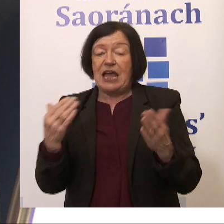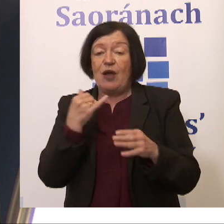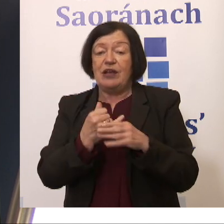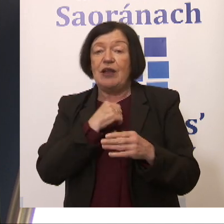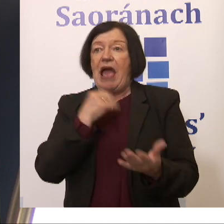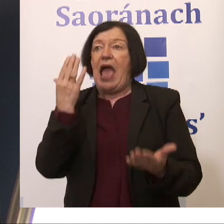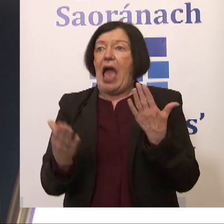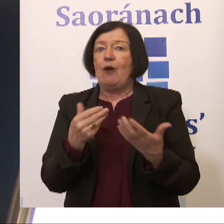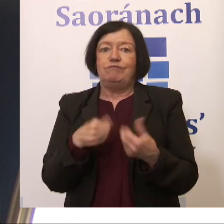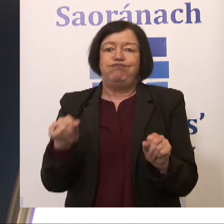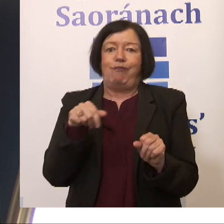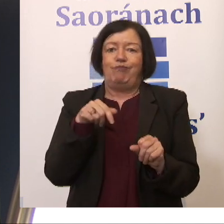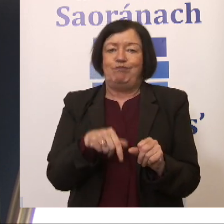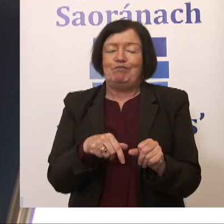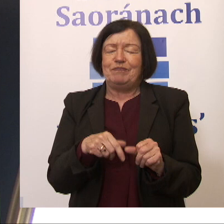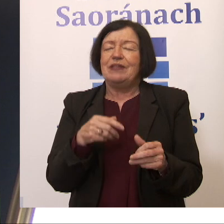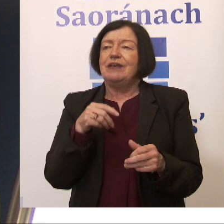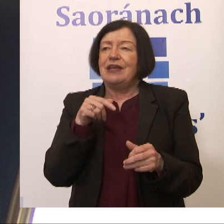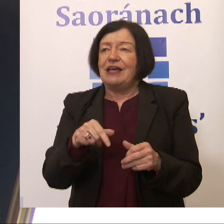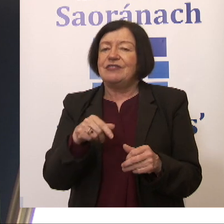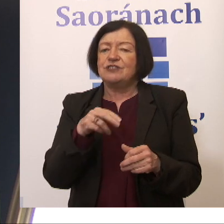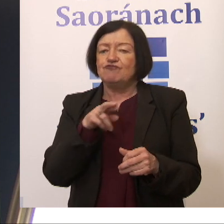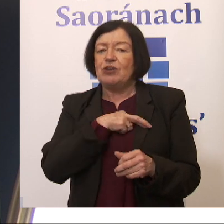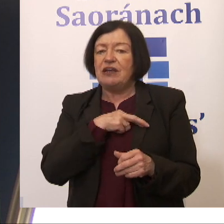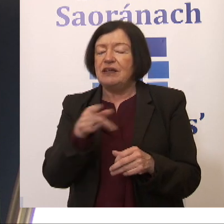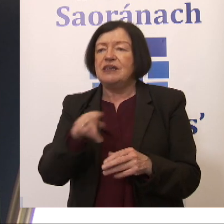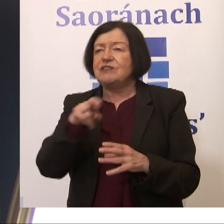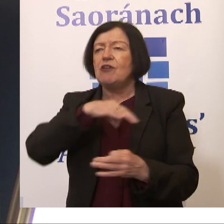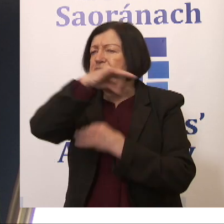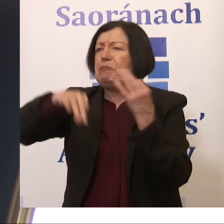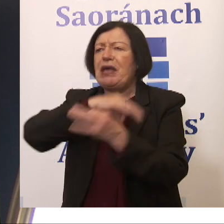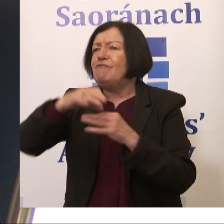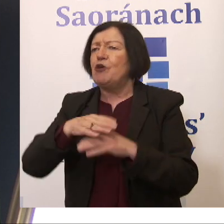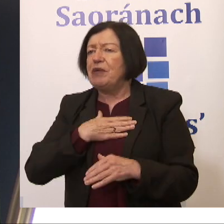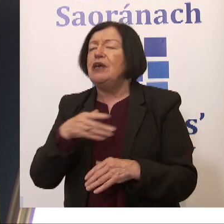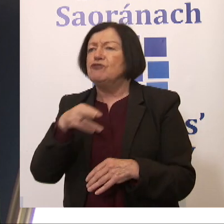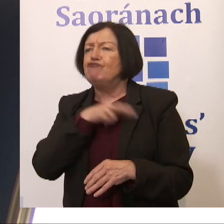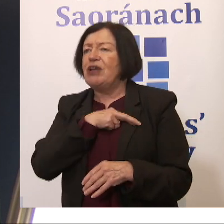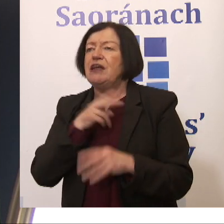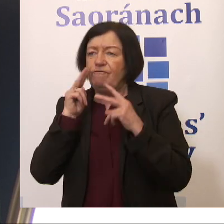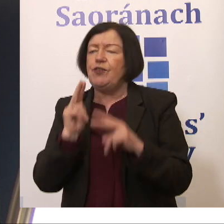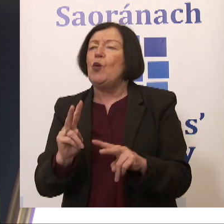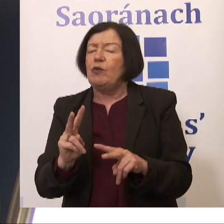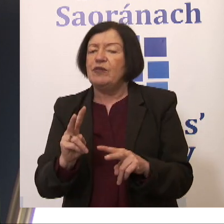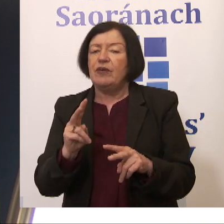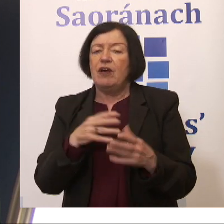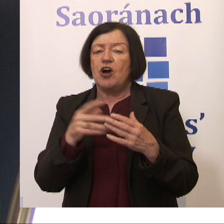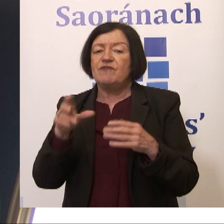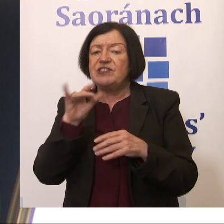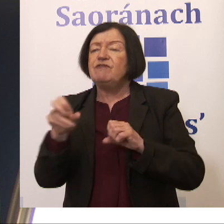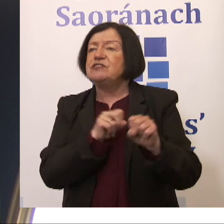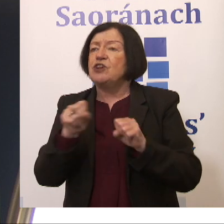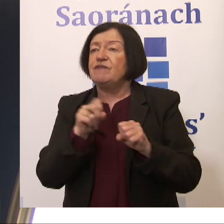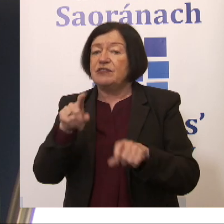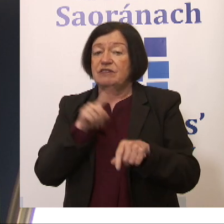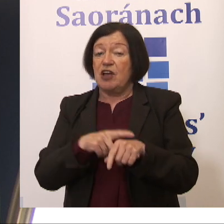this gets done. And that's very genuine. That's not spin from me or anything. That's my genuine view of civil servants in the time